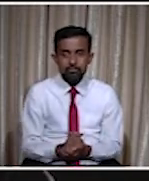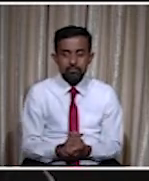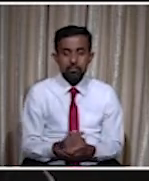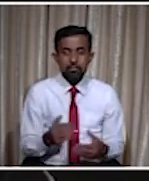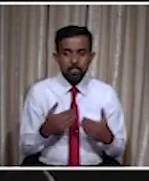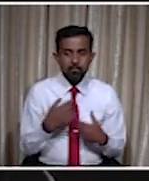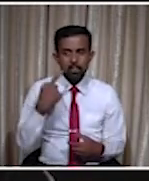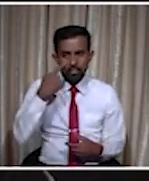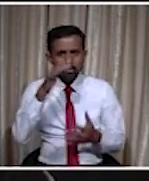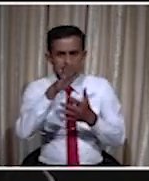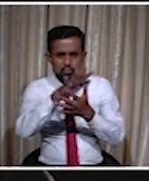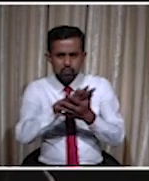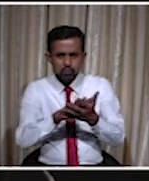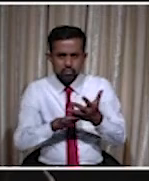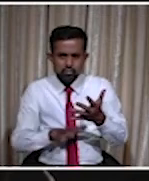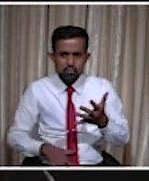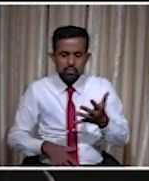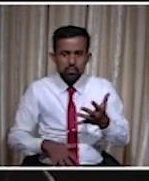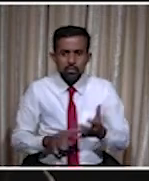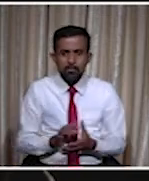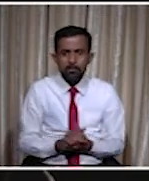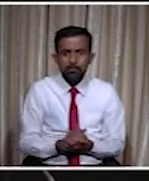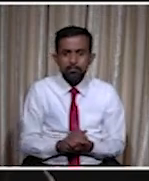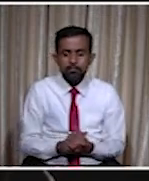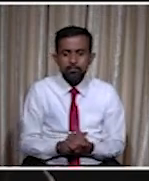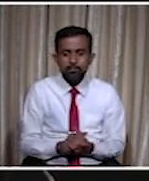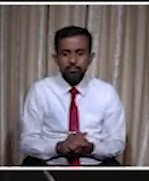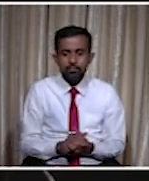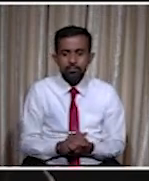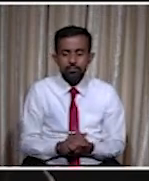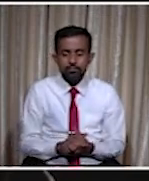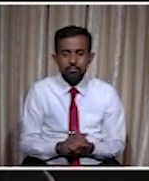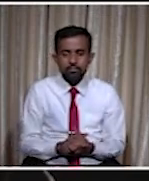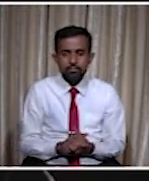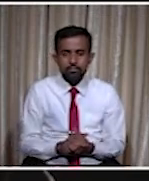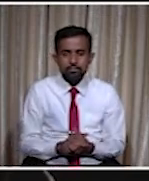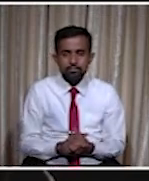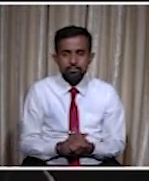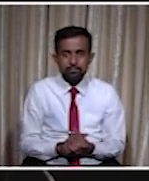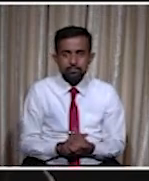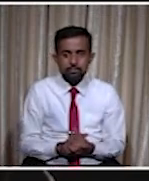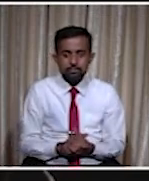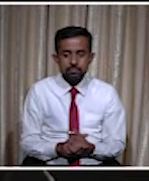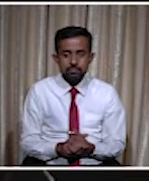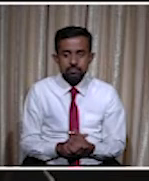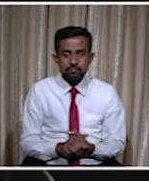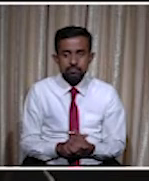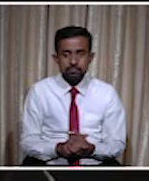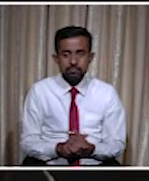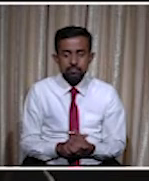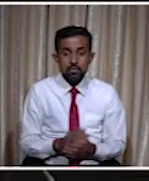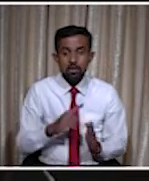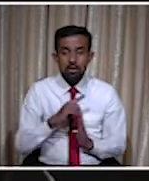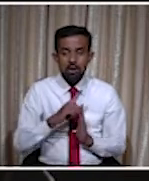several laudable aspects regarding which the entire country is quite satisfied with.